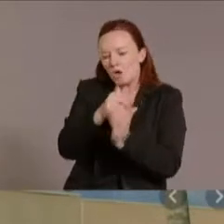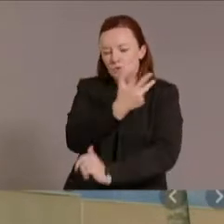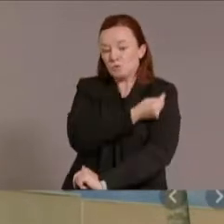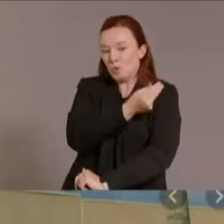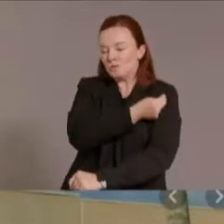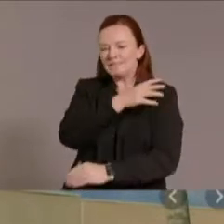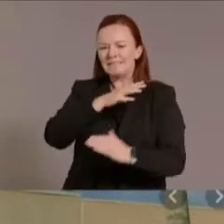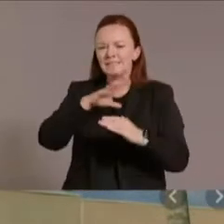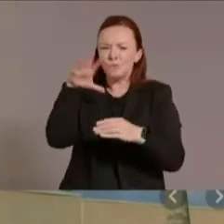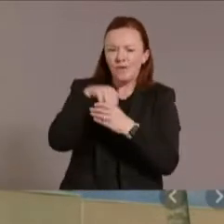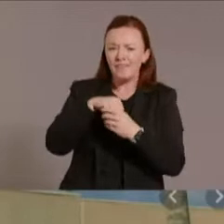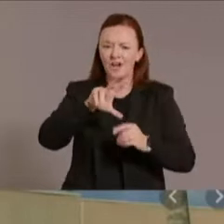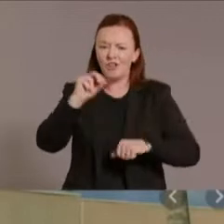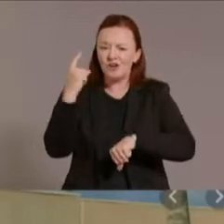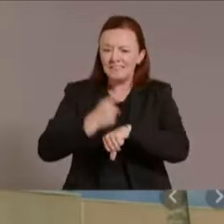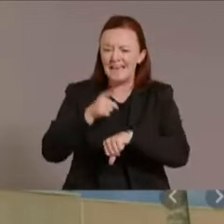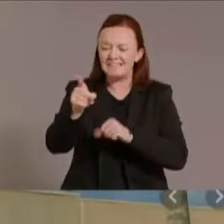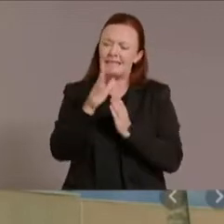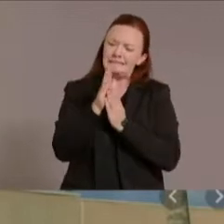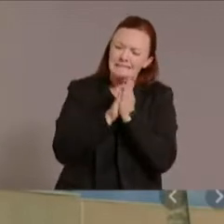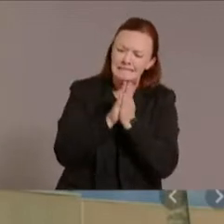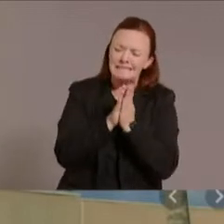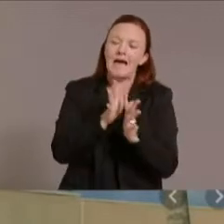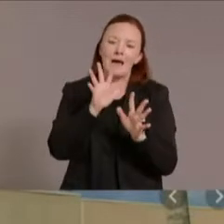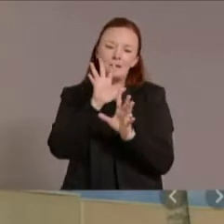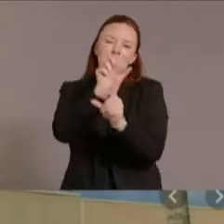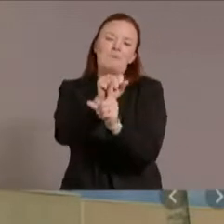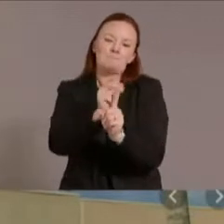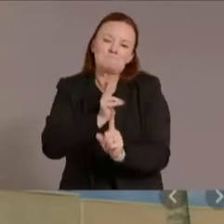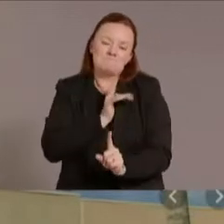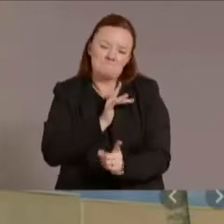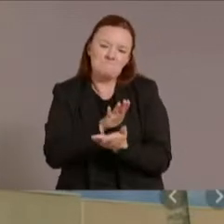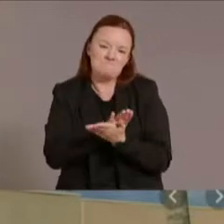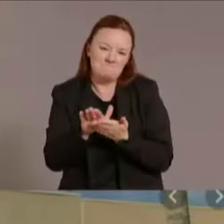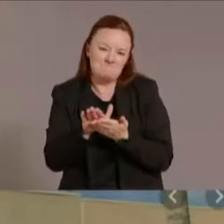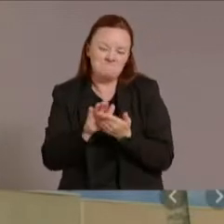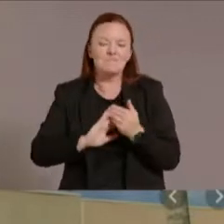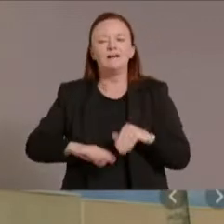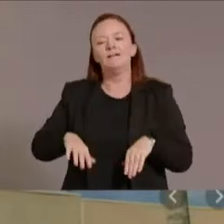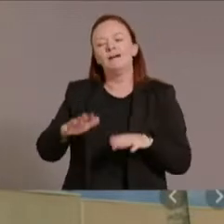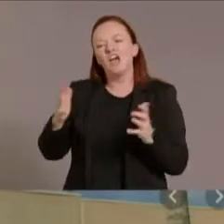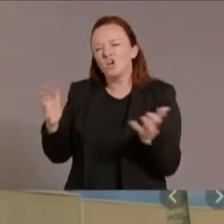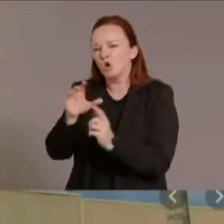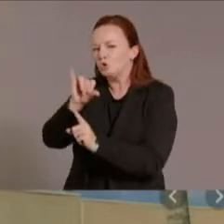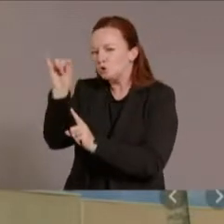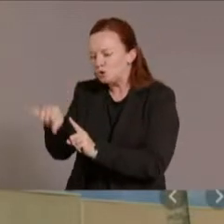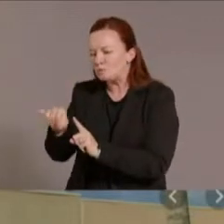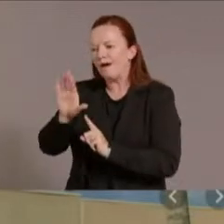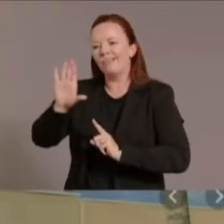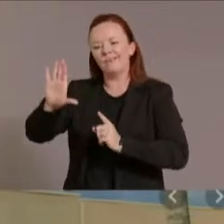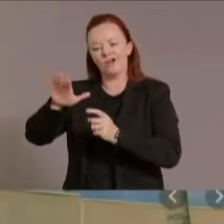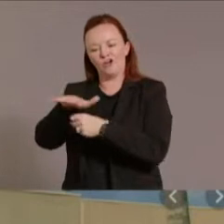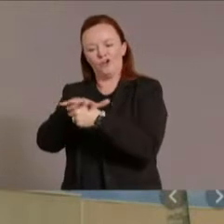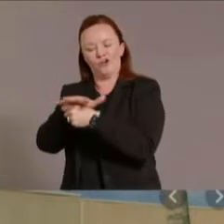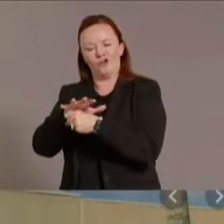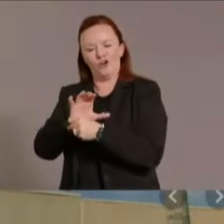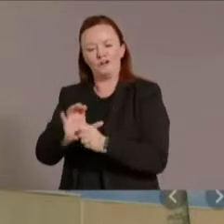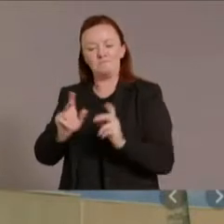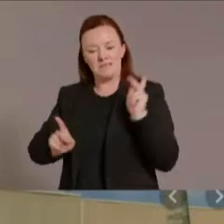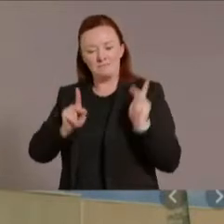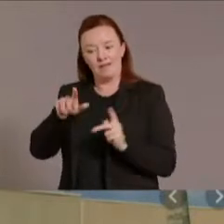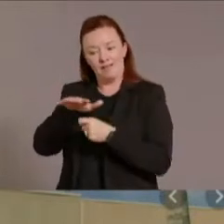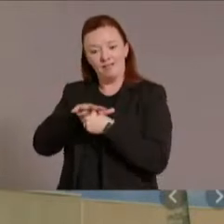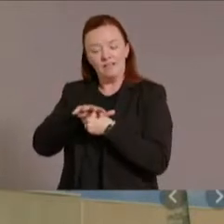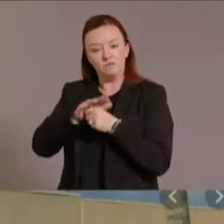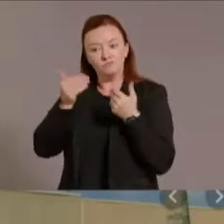campaign, really encouraging the citizens of Yuma and the surrounding cities to get vaccinated. And so we've been